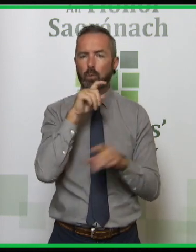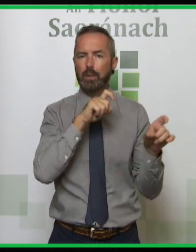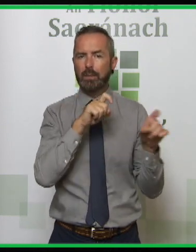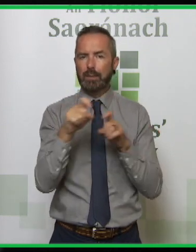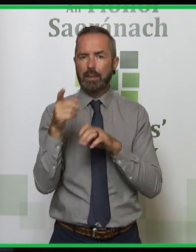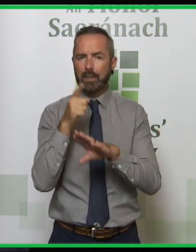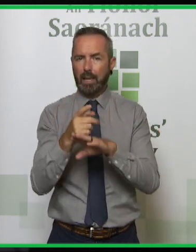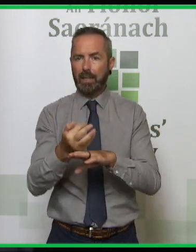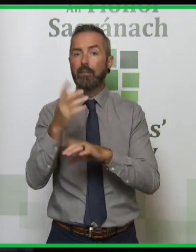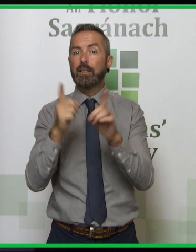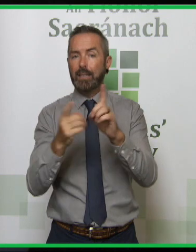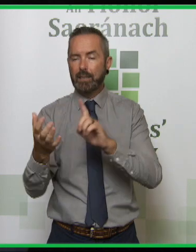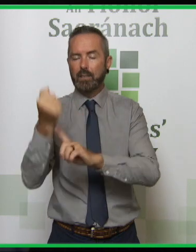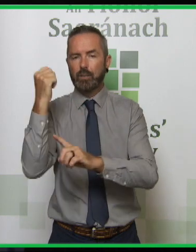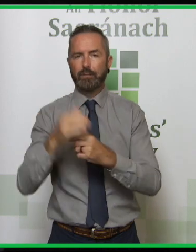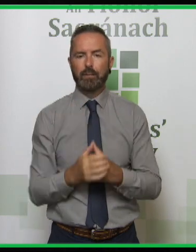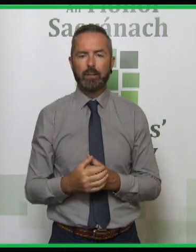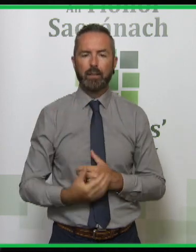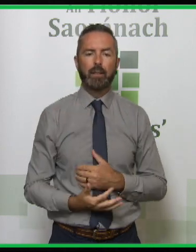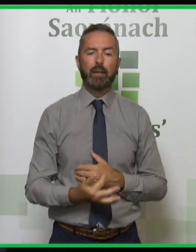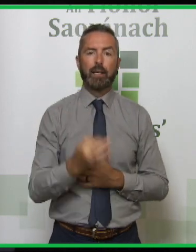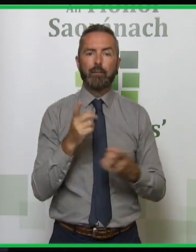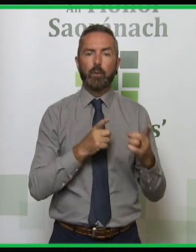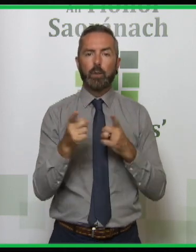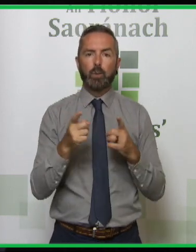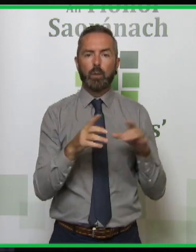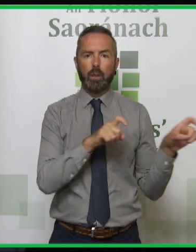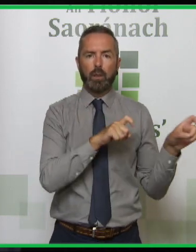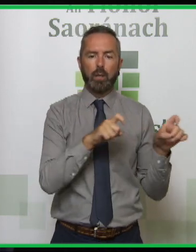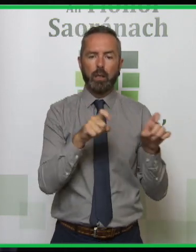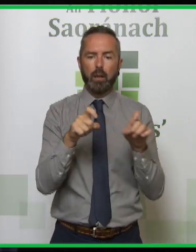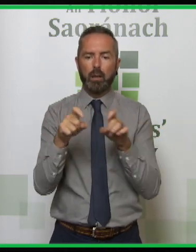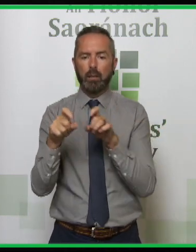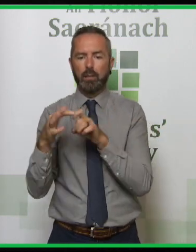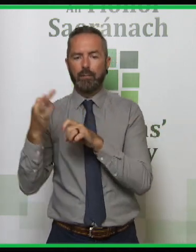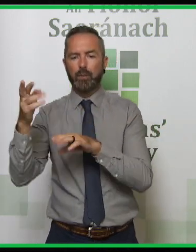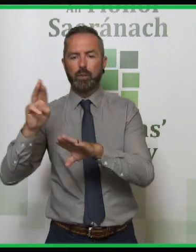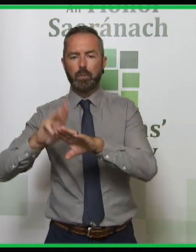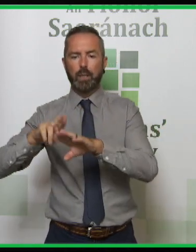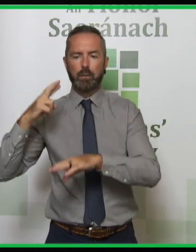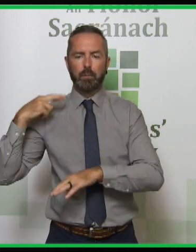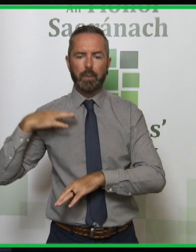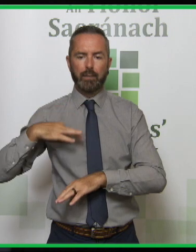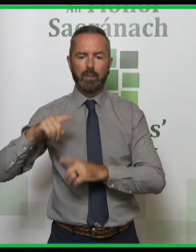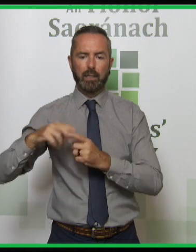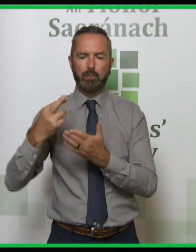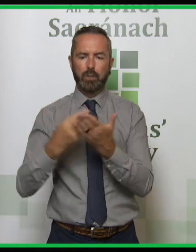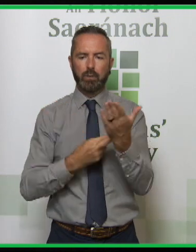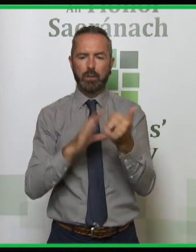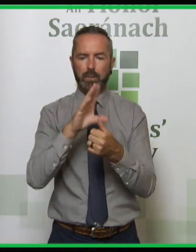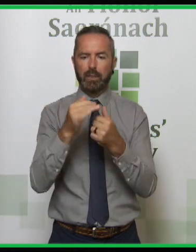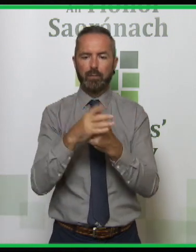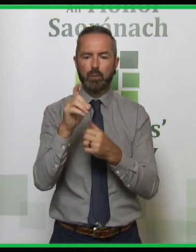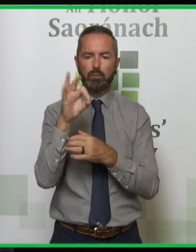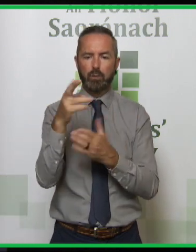because if we do, the longer a programme like that works, the better payoffs we'll have, obviously primarily in drug use, but